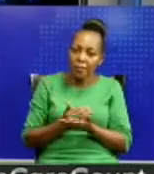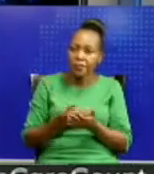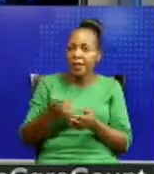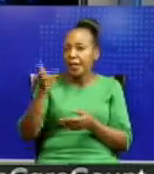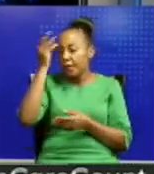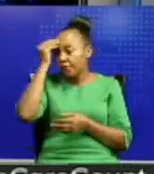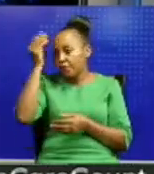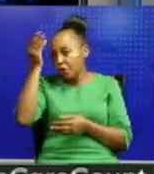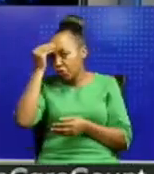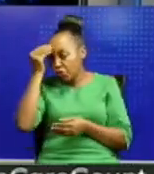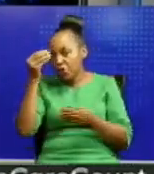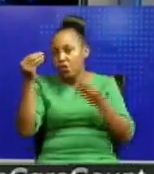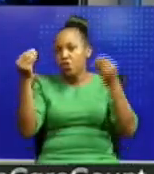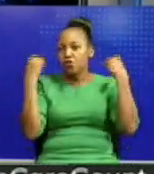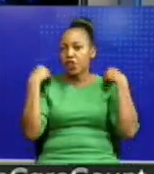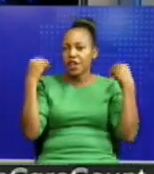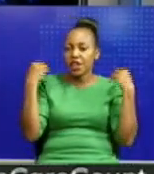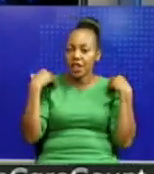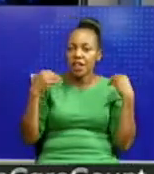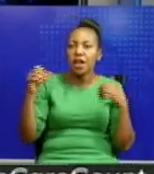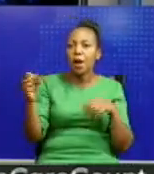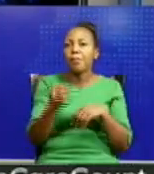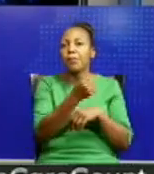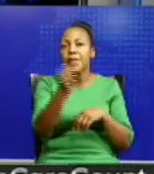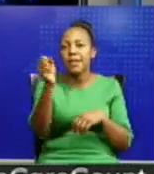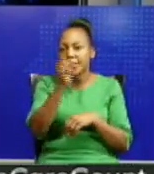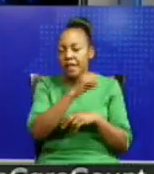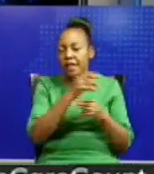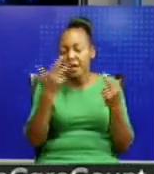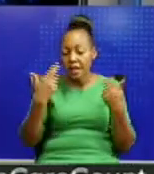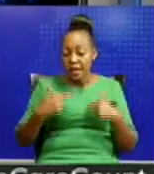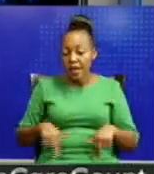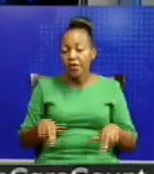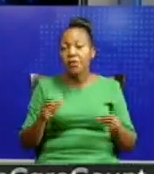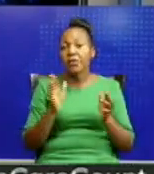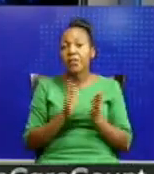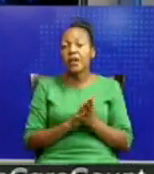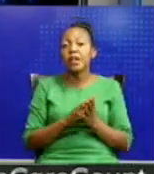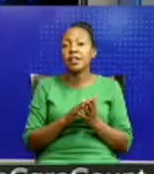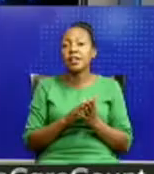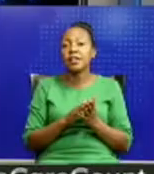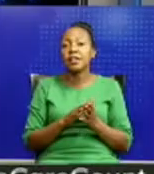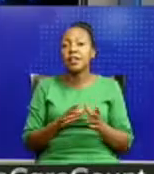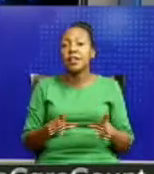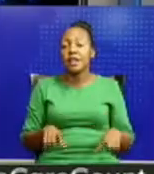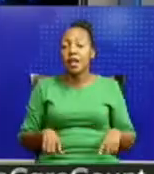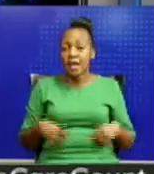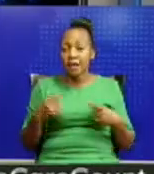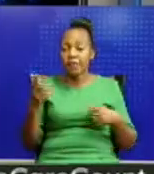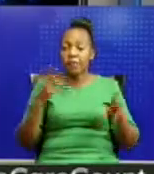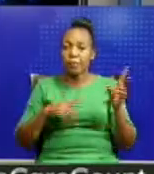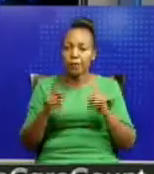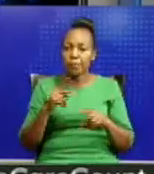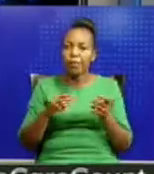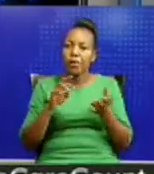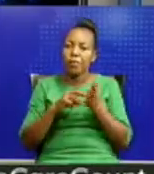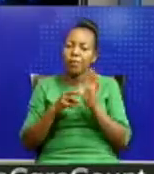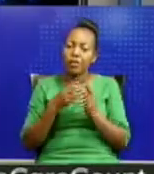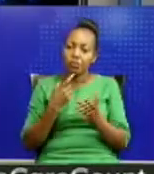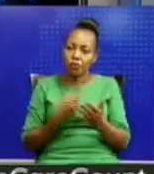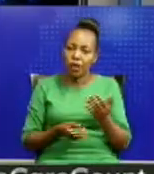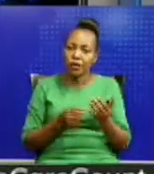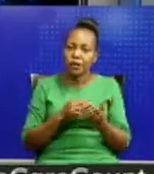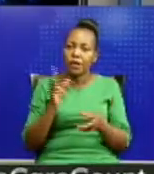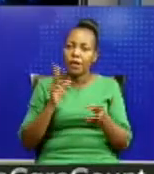education, training, mobility, health, and well-being. And therefore, with all